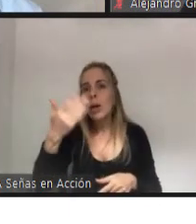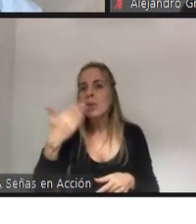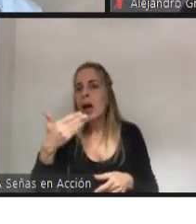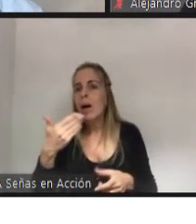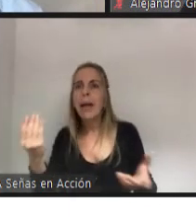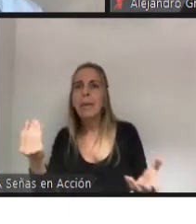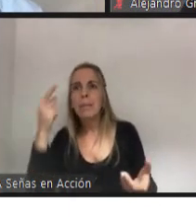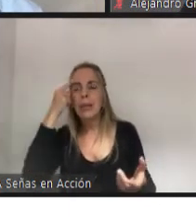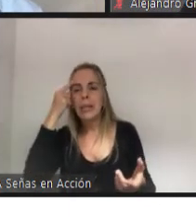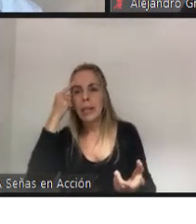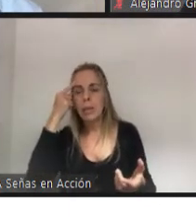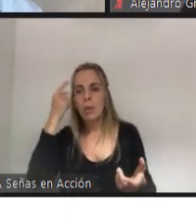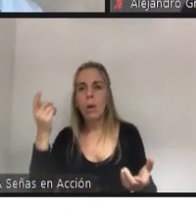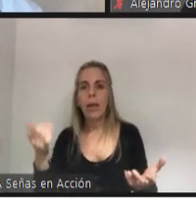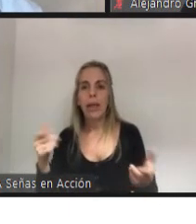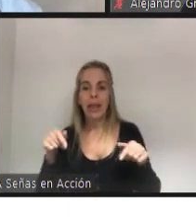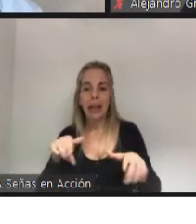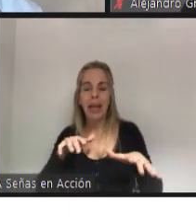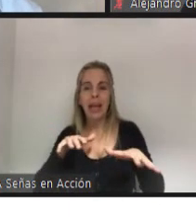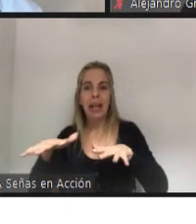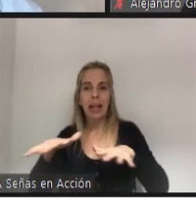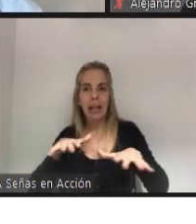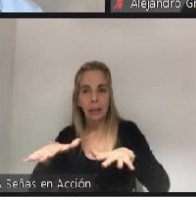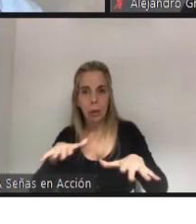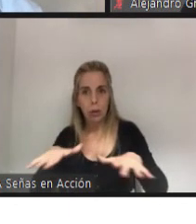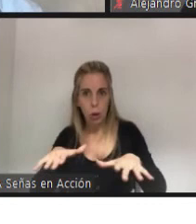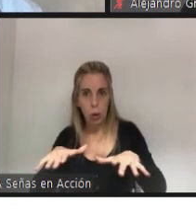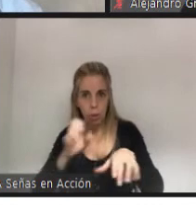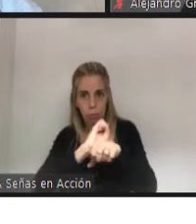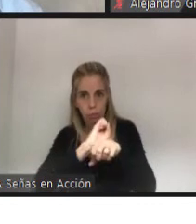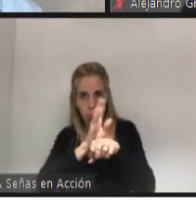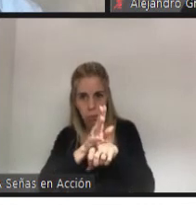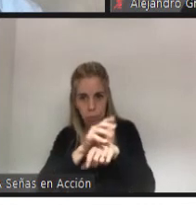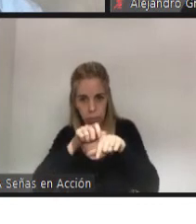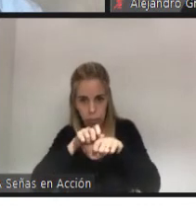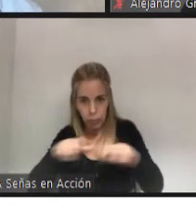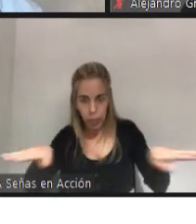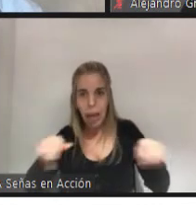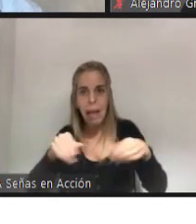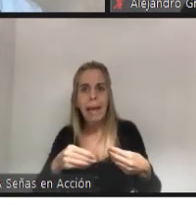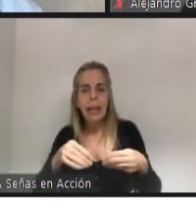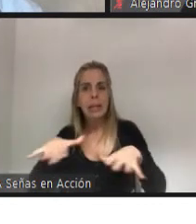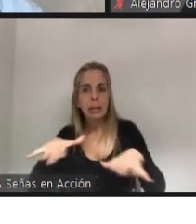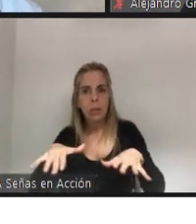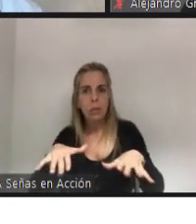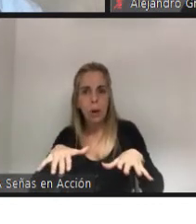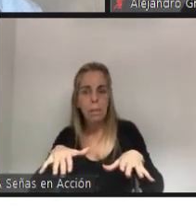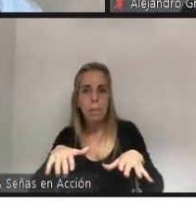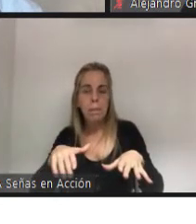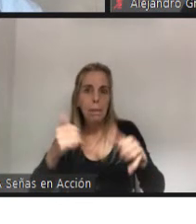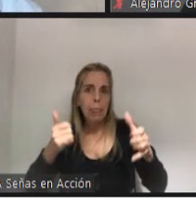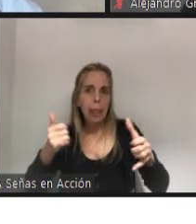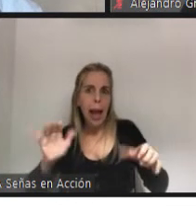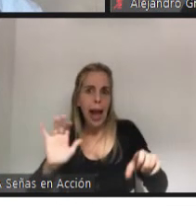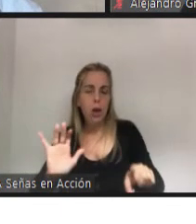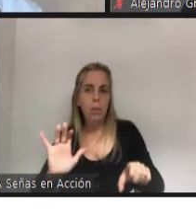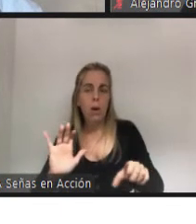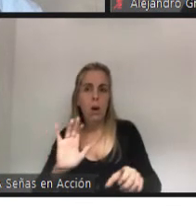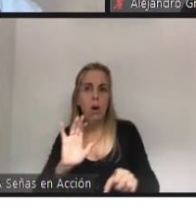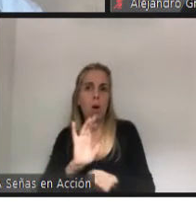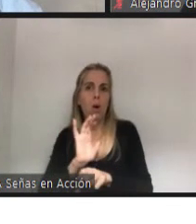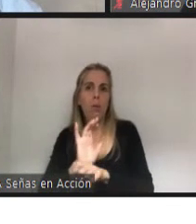are all talking about the fact that this situation has brought about a lack